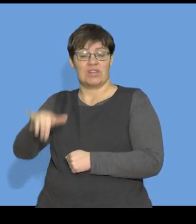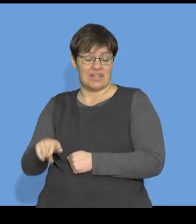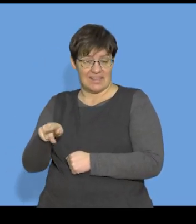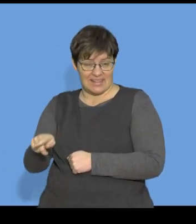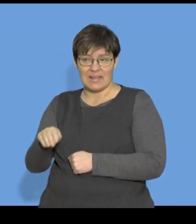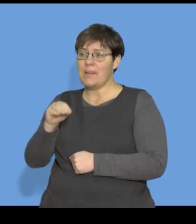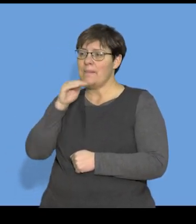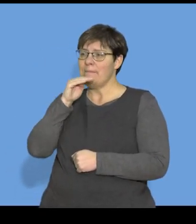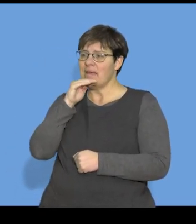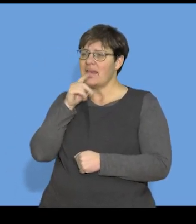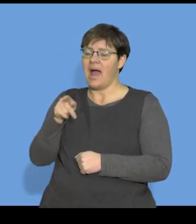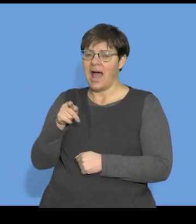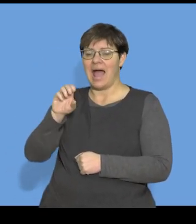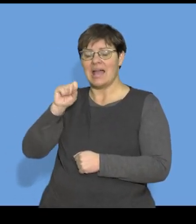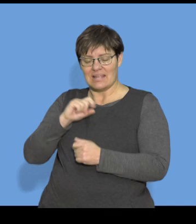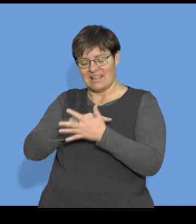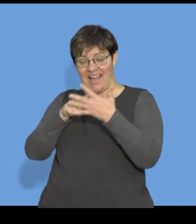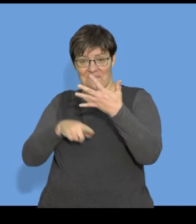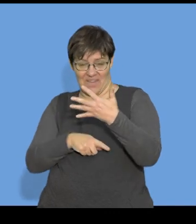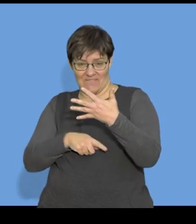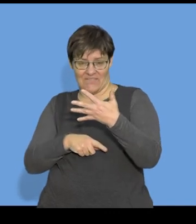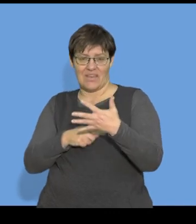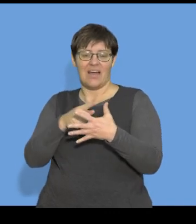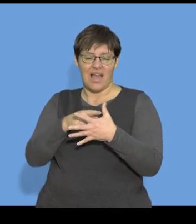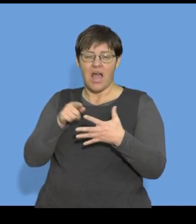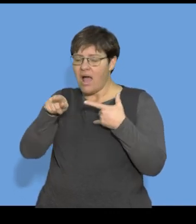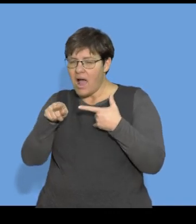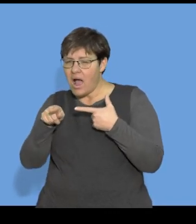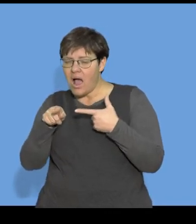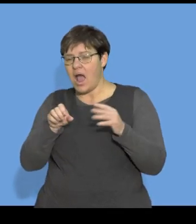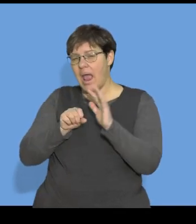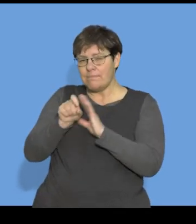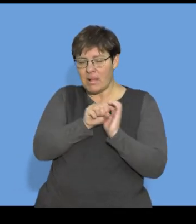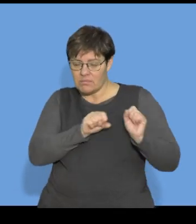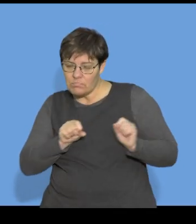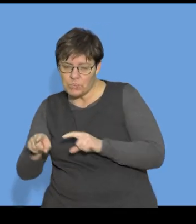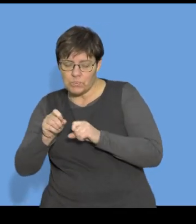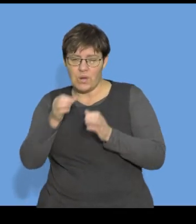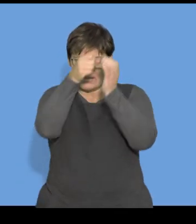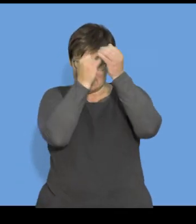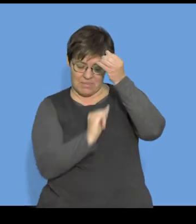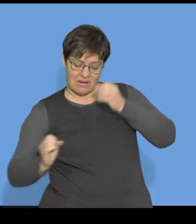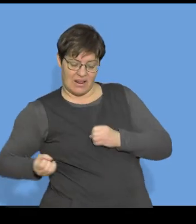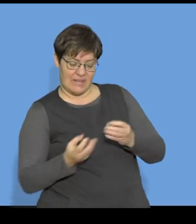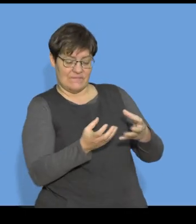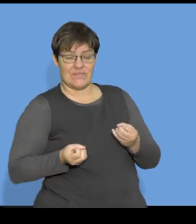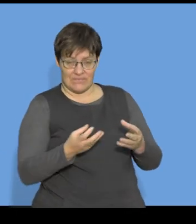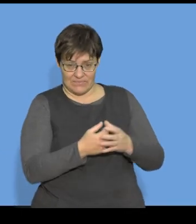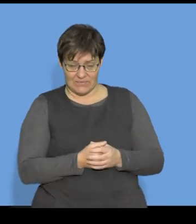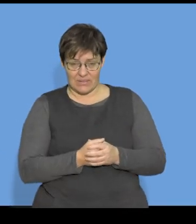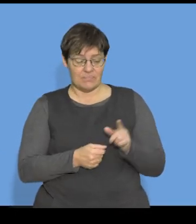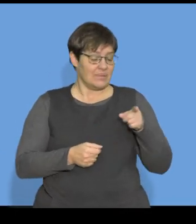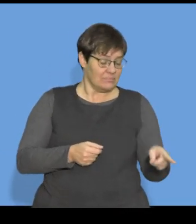remember from the sense organs. So it takes the impulse to the spinal cord. Then the